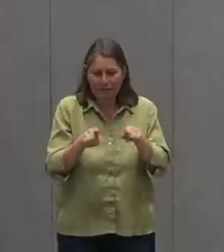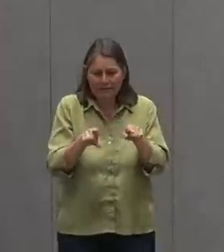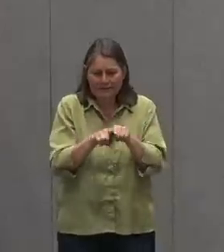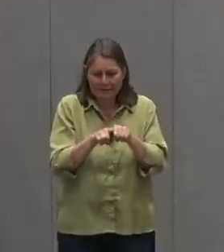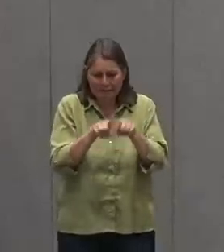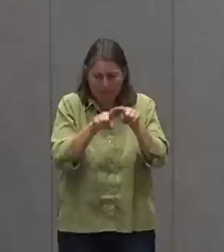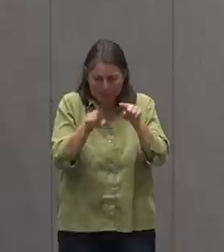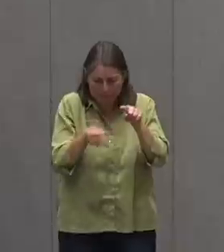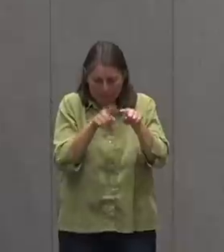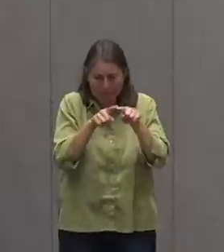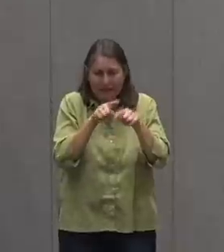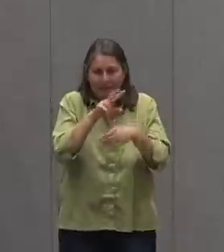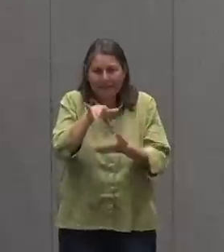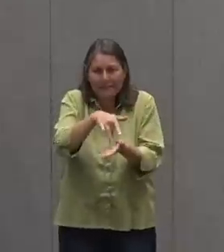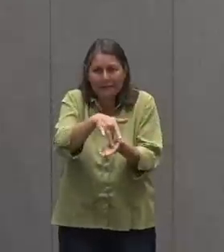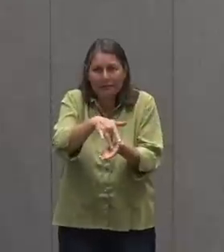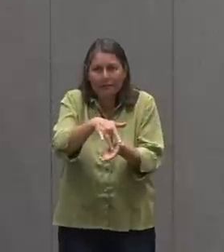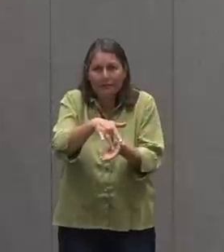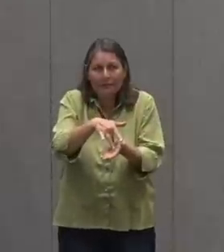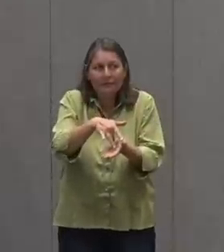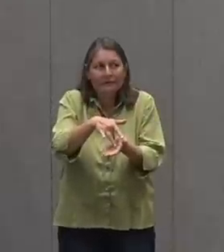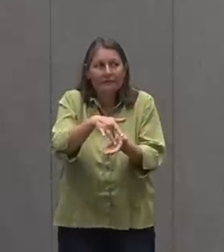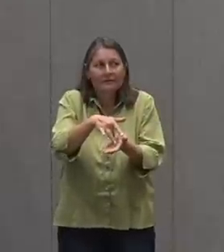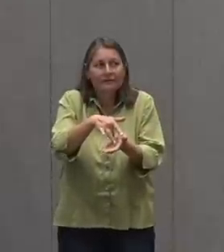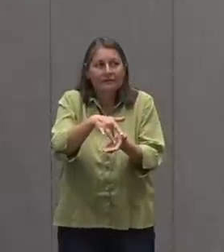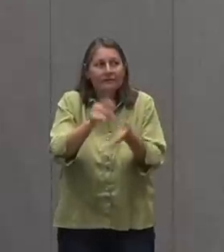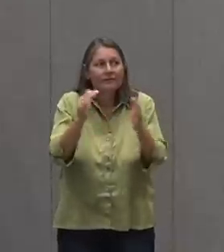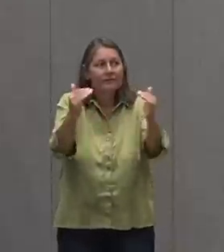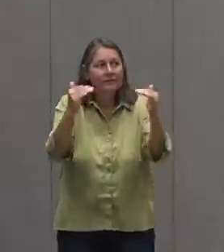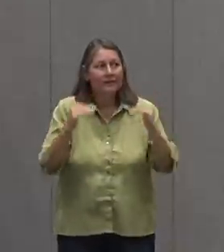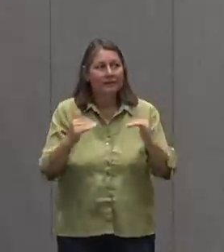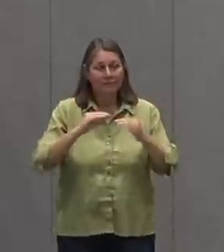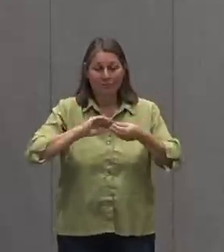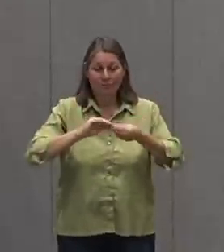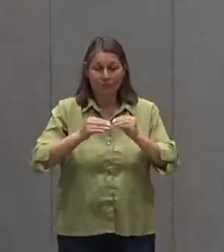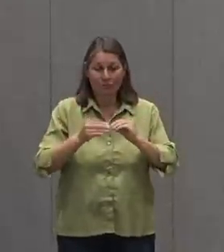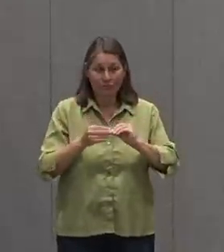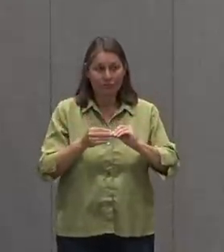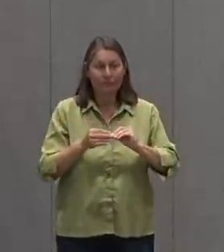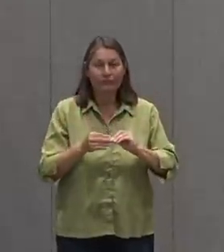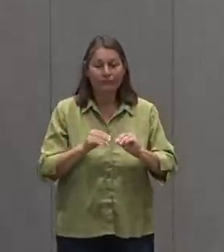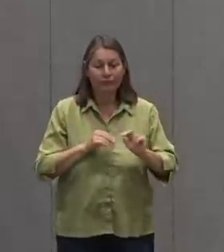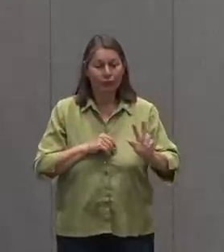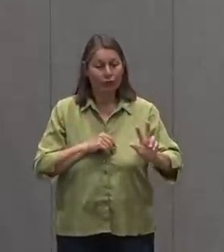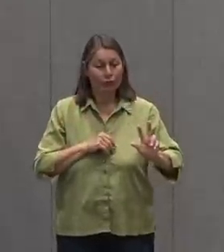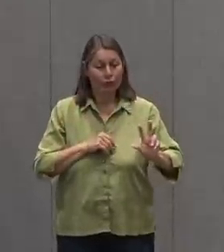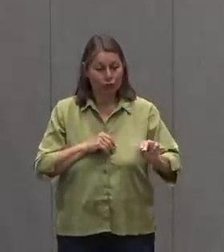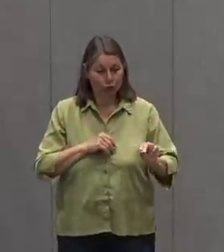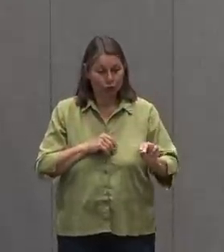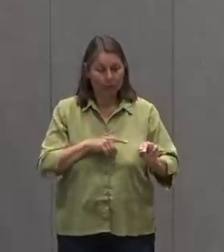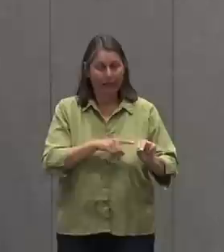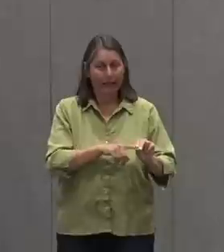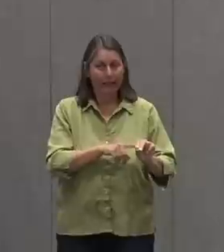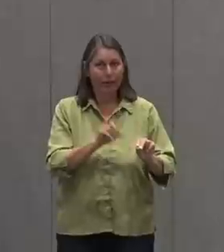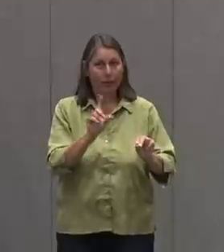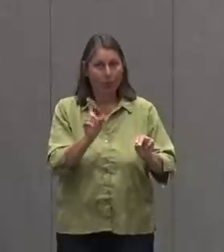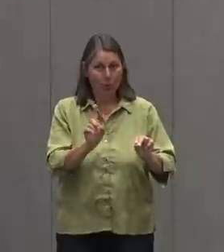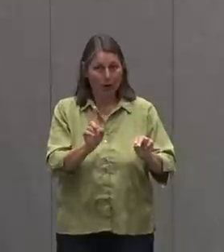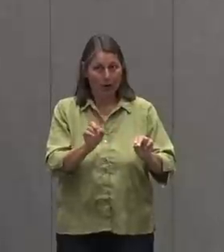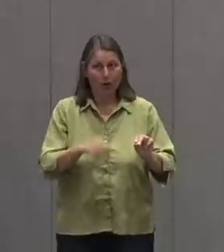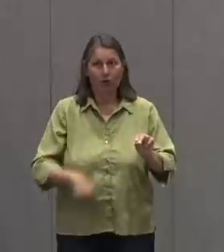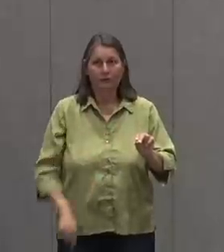last set. See if your theory is coming true. If I had a 30, where would that